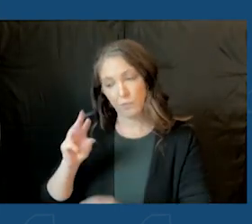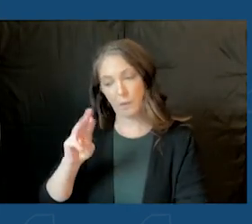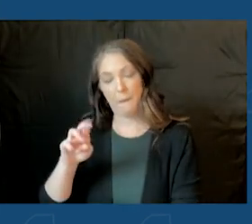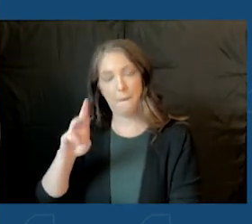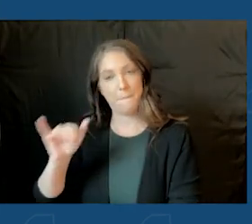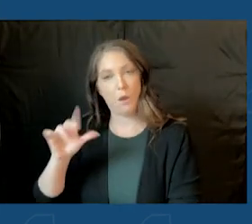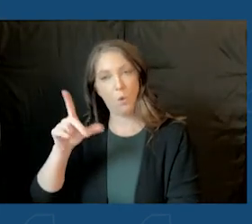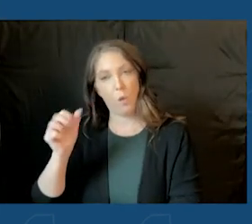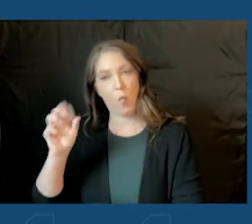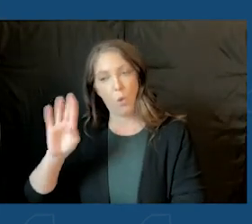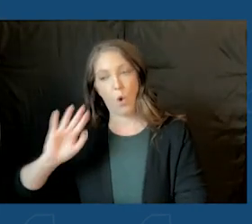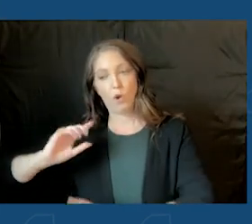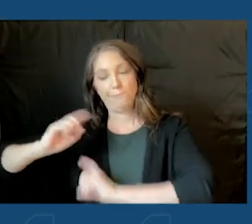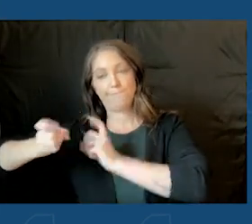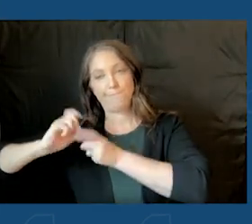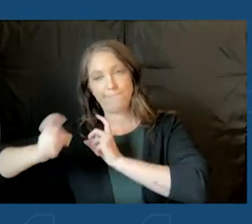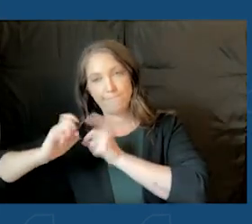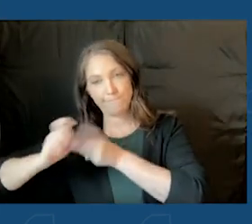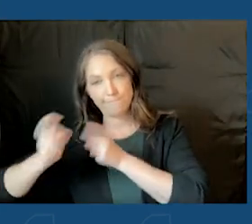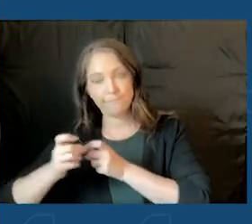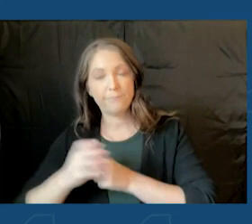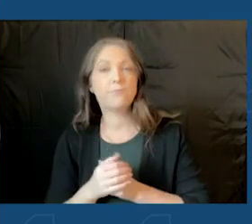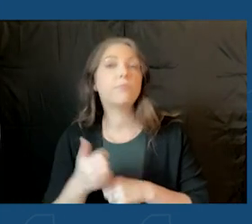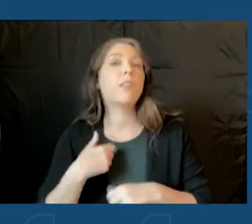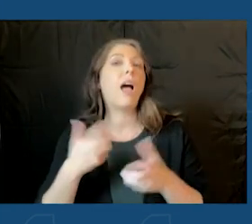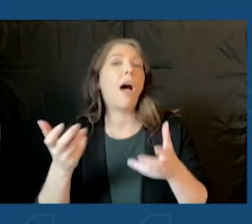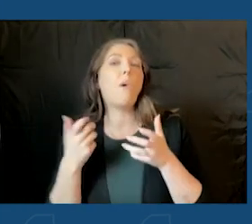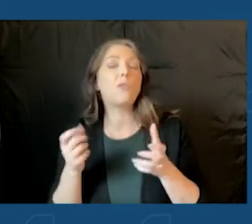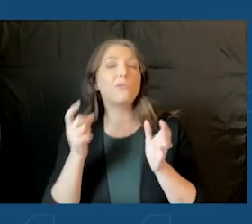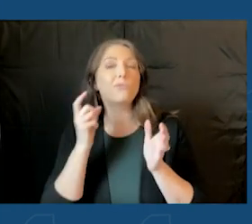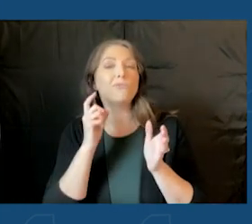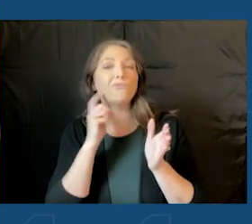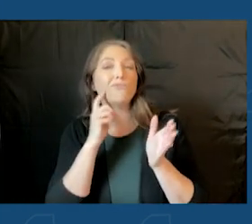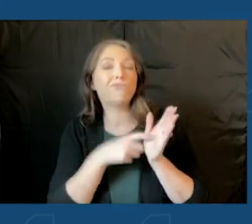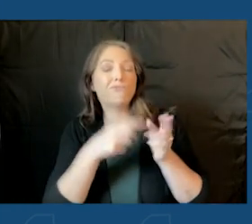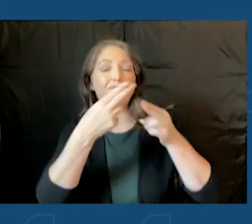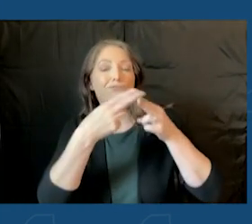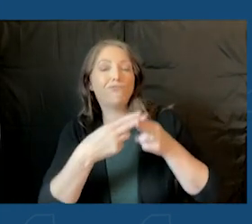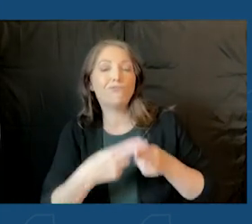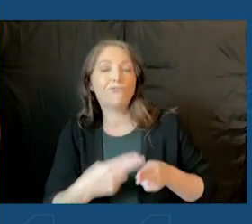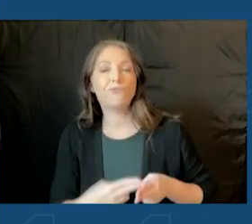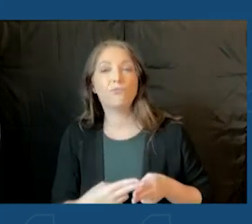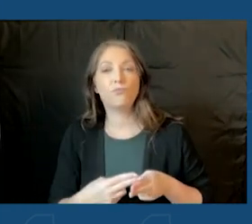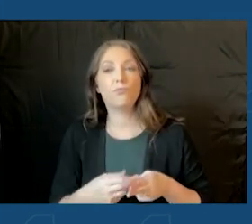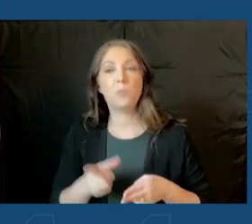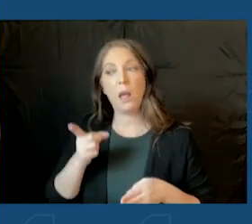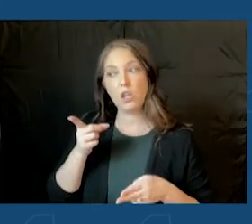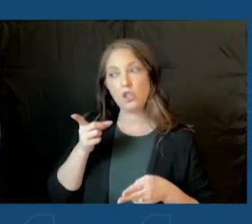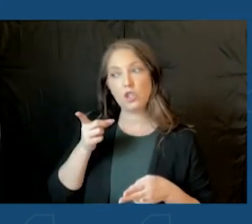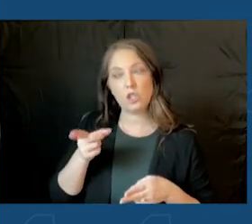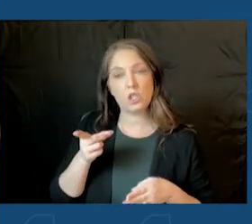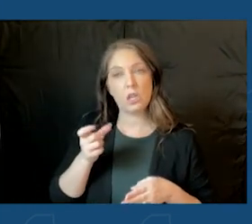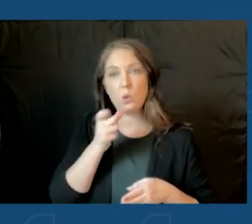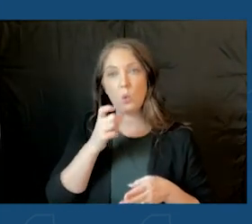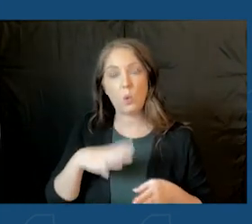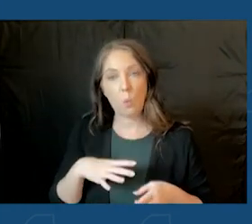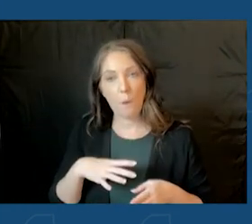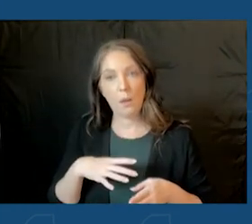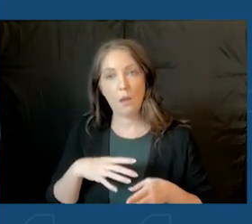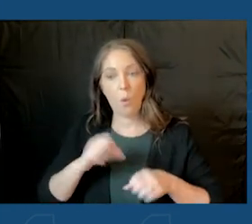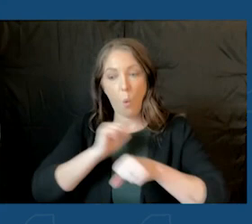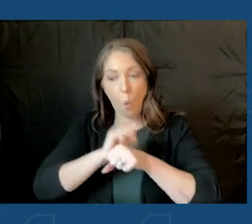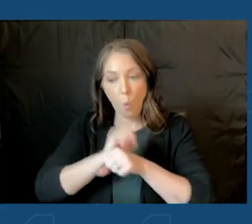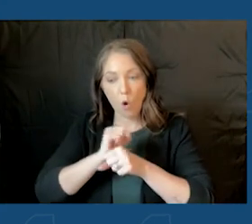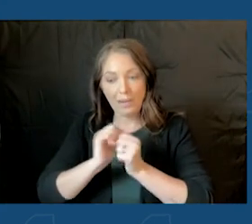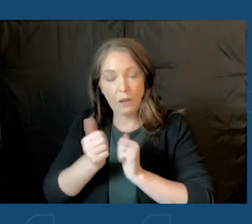her philanthropy and her work here. I would like to just highlight for a moment that she was a woman working in racing at a